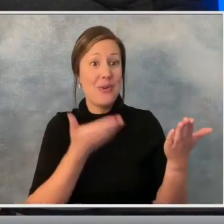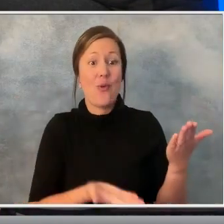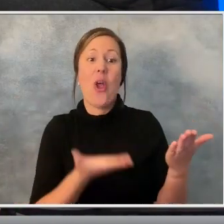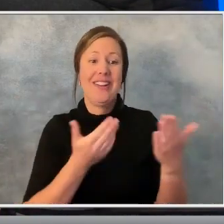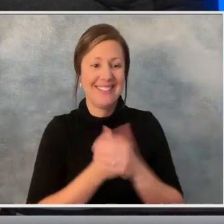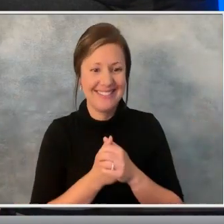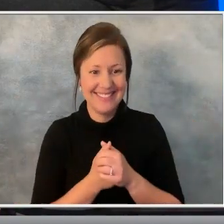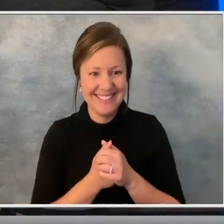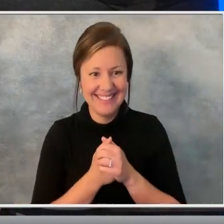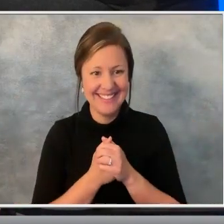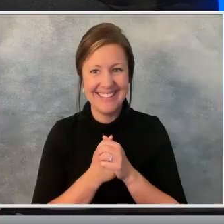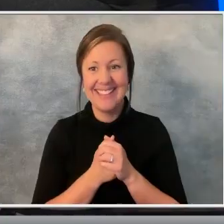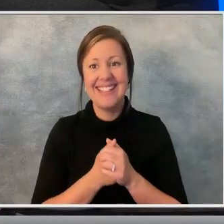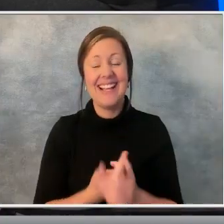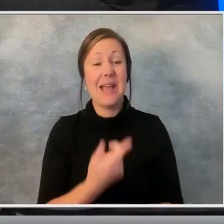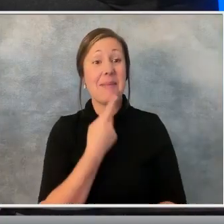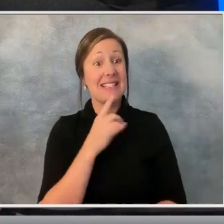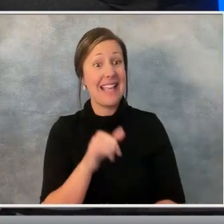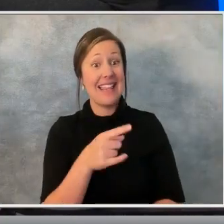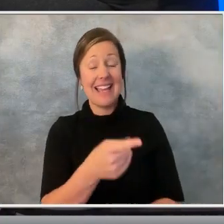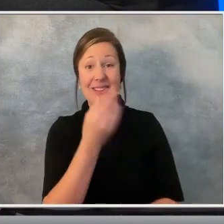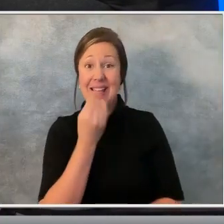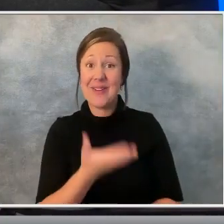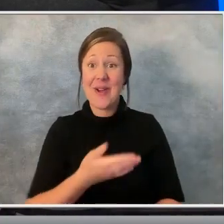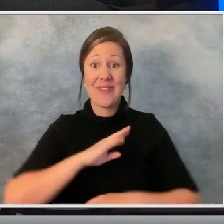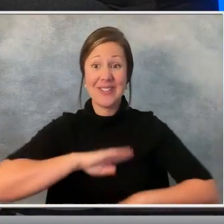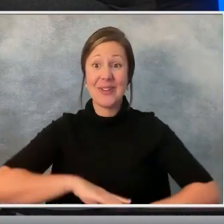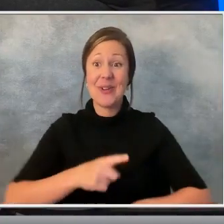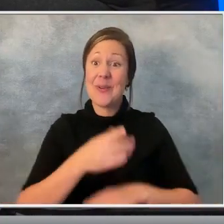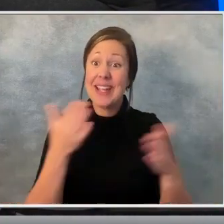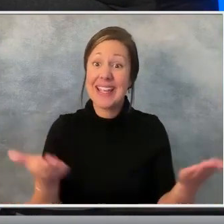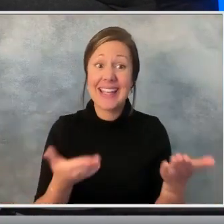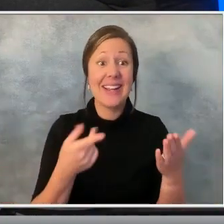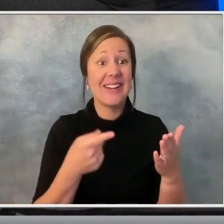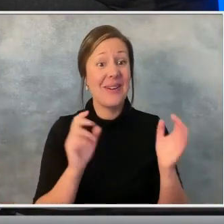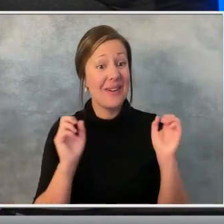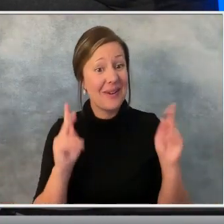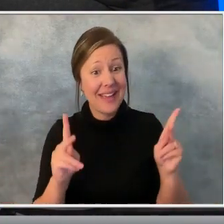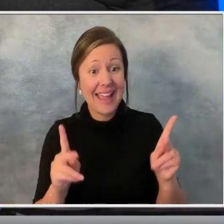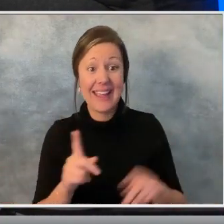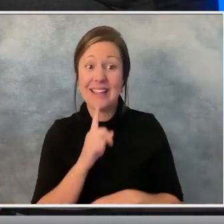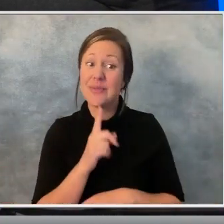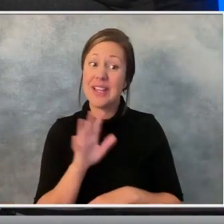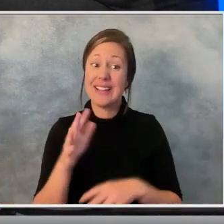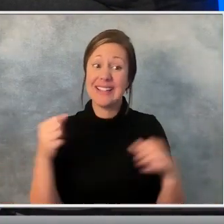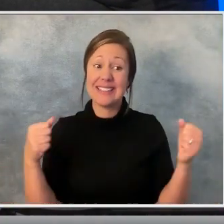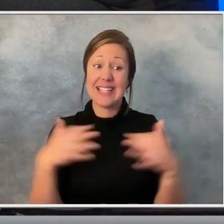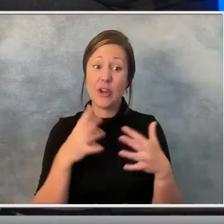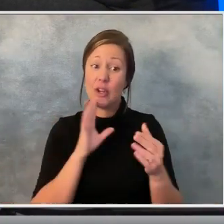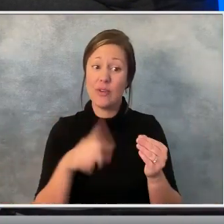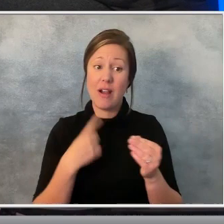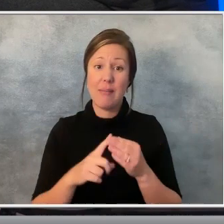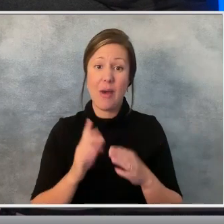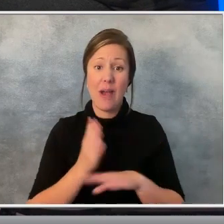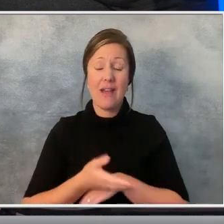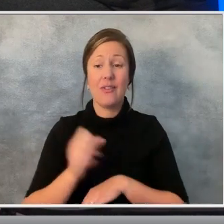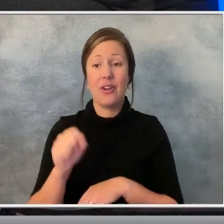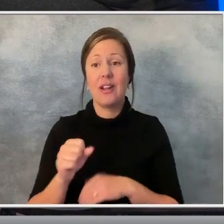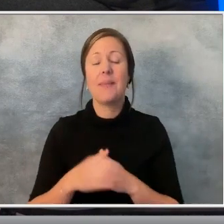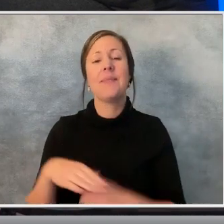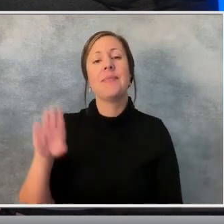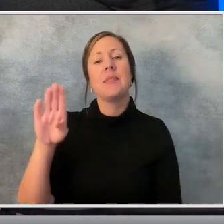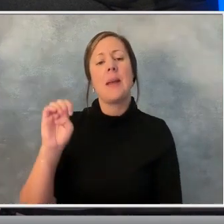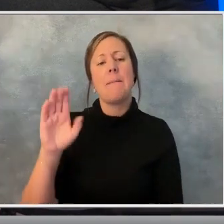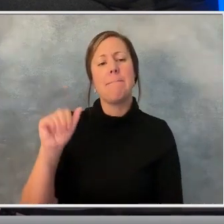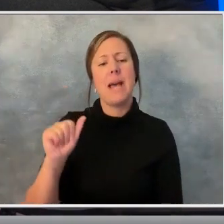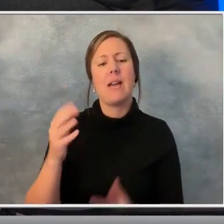to you to reassure you. You're here. You're Yes, I okay. am. It's real. It's I know freaky to it's talk real. about it after the fact, though. Becca wants to know, Dr.